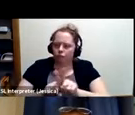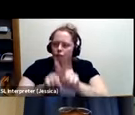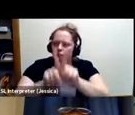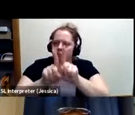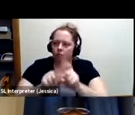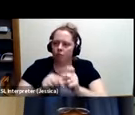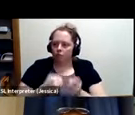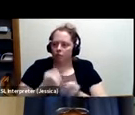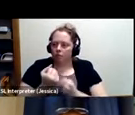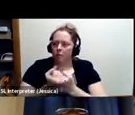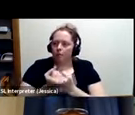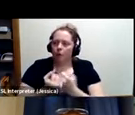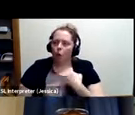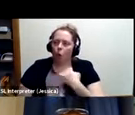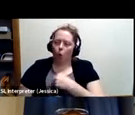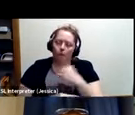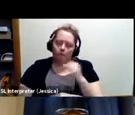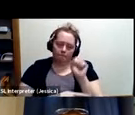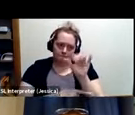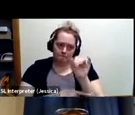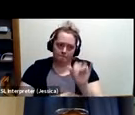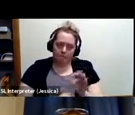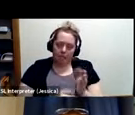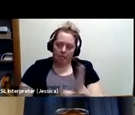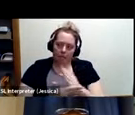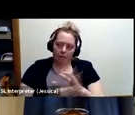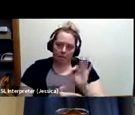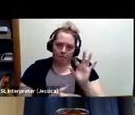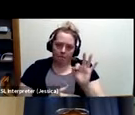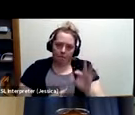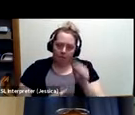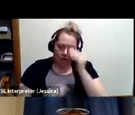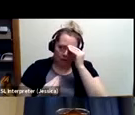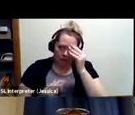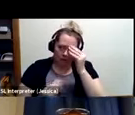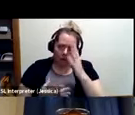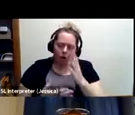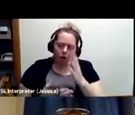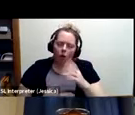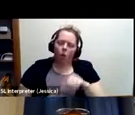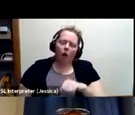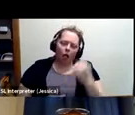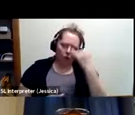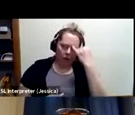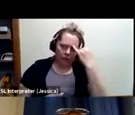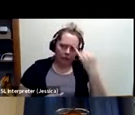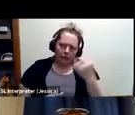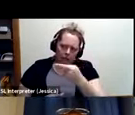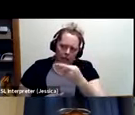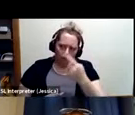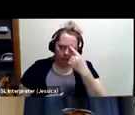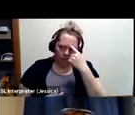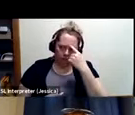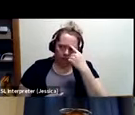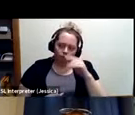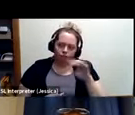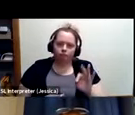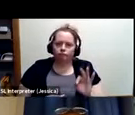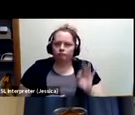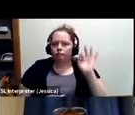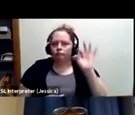some other ways someone can be an ally or an accomplice? And if you have a thought about the difference between the two